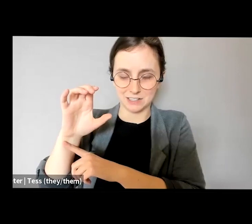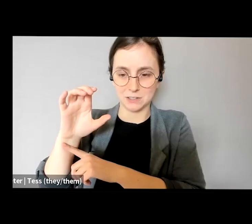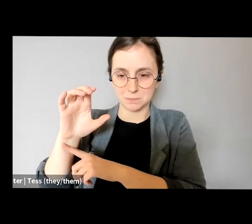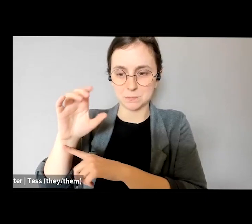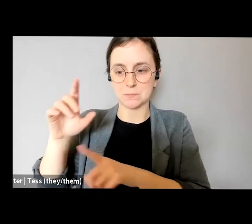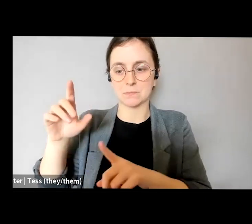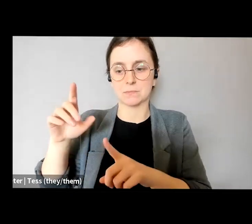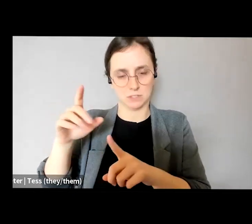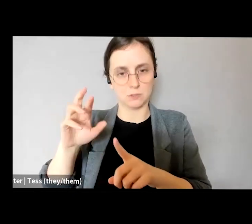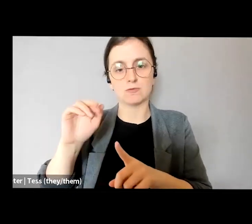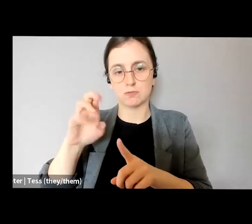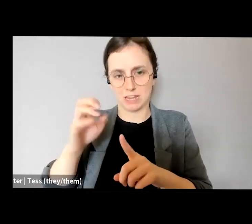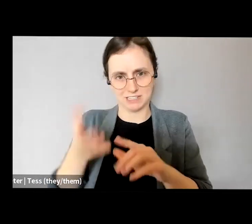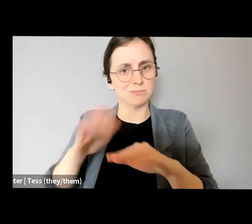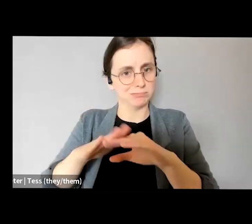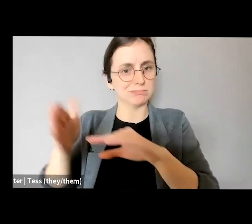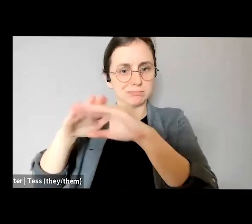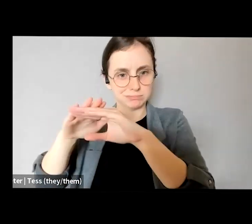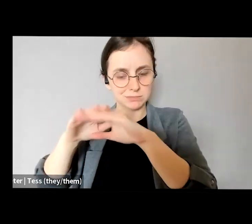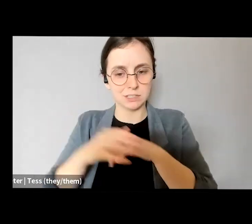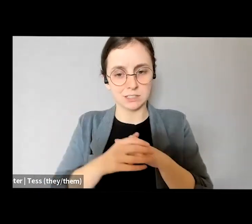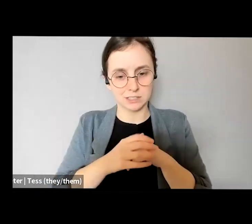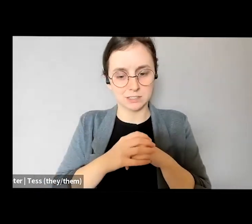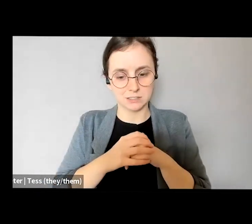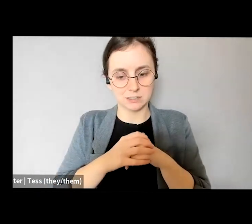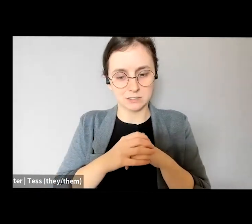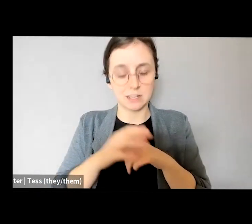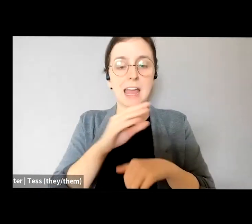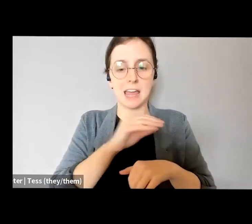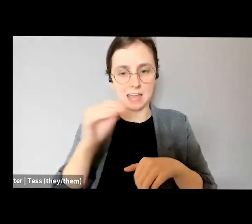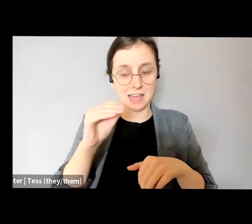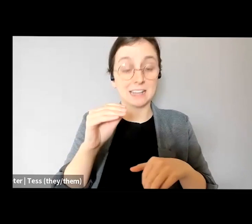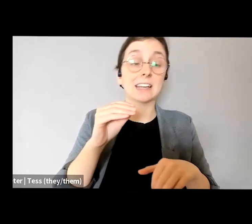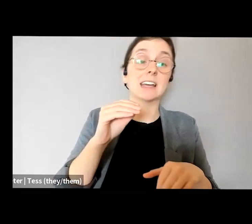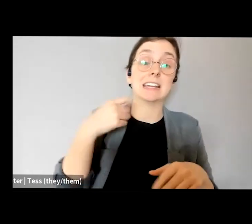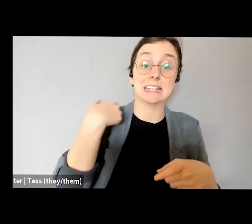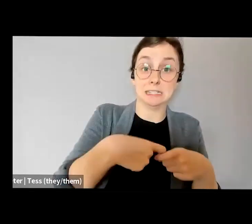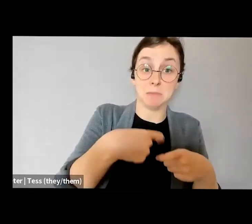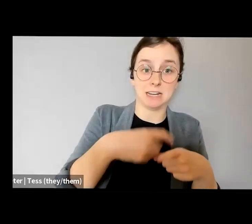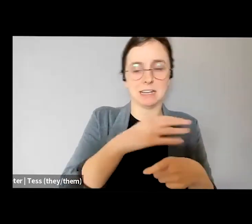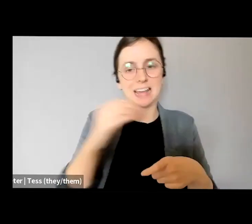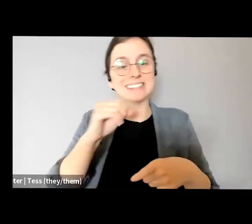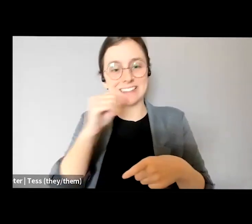as well, in the Hispanic community and in the non-Hispanic Black community.